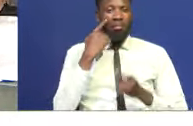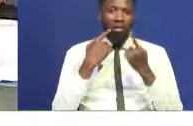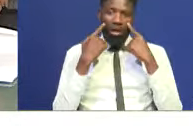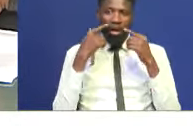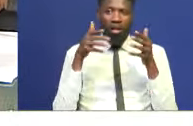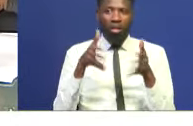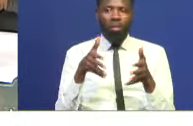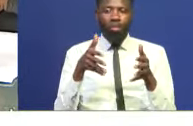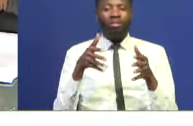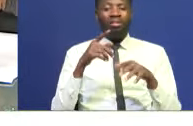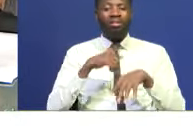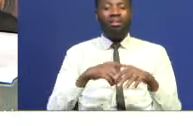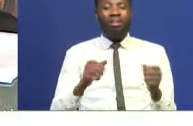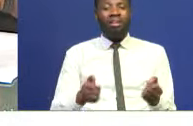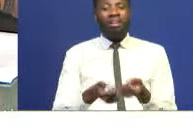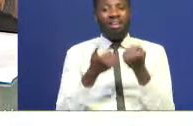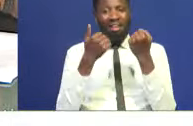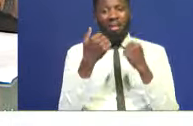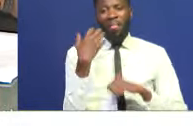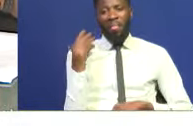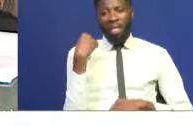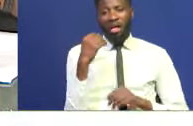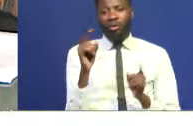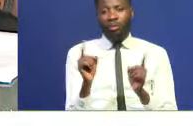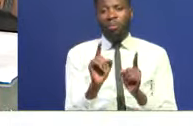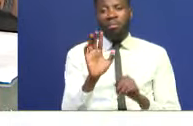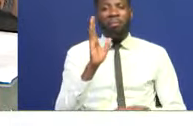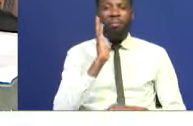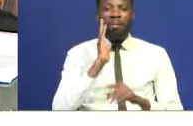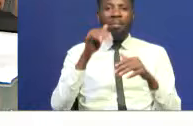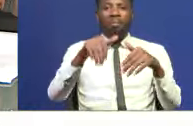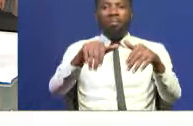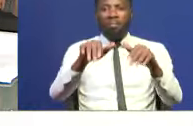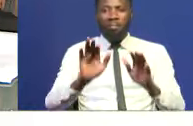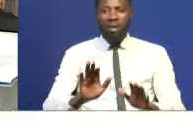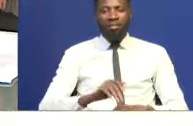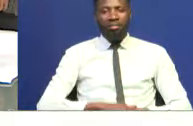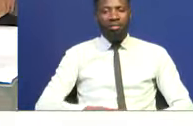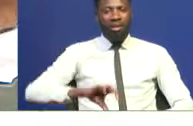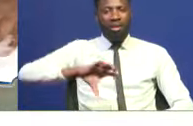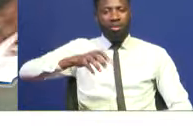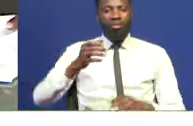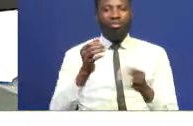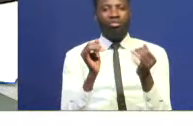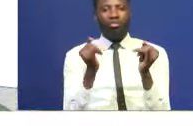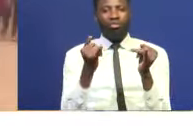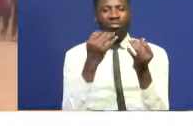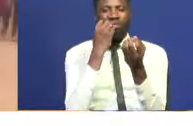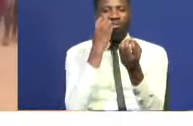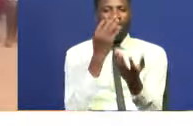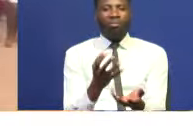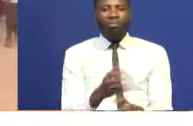after sadly burying his mother. This and other stories in the county's news roundup.